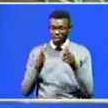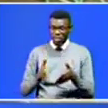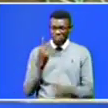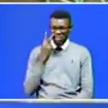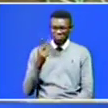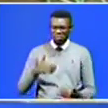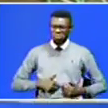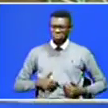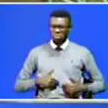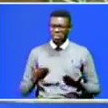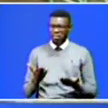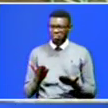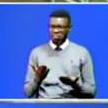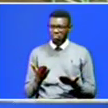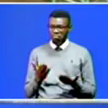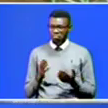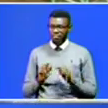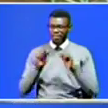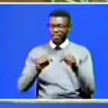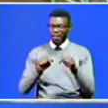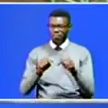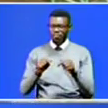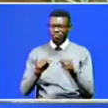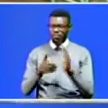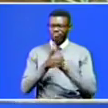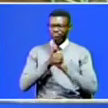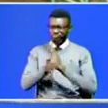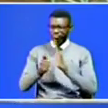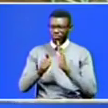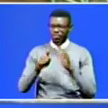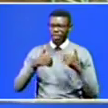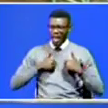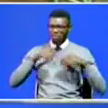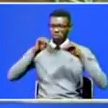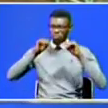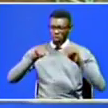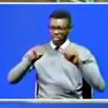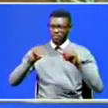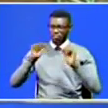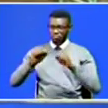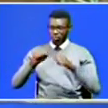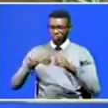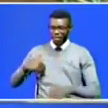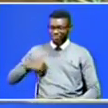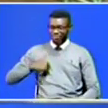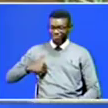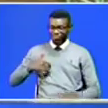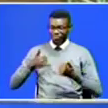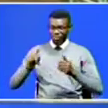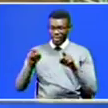vijana wadogo ambao mentioned Olin na Tabu ni vijana wazuri sana ambao wanaweza cheza mchezo wa raga hii huko HSBC. Na vile ulivyoona